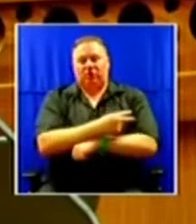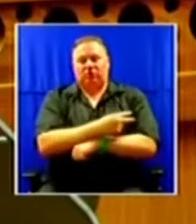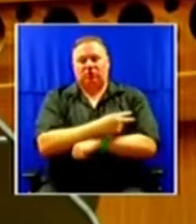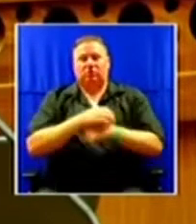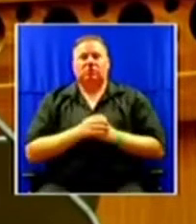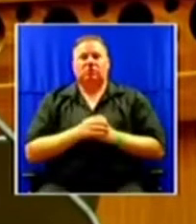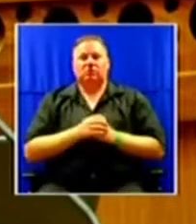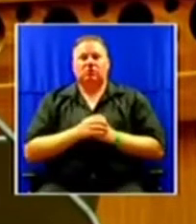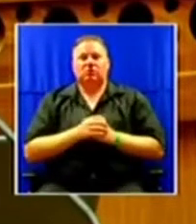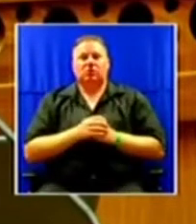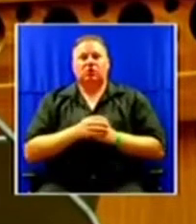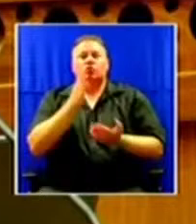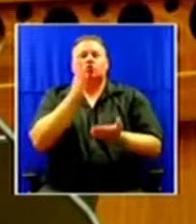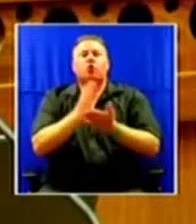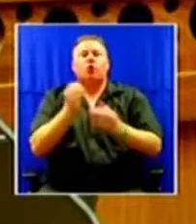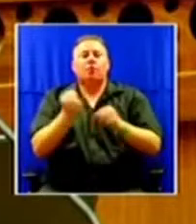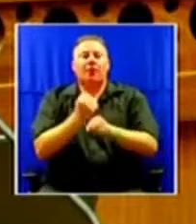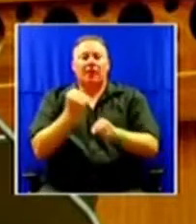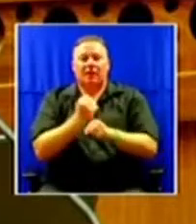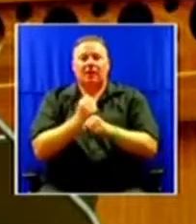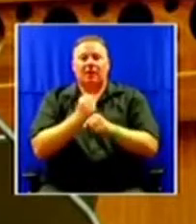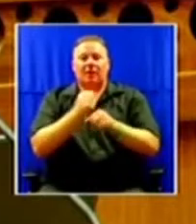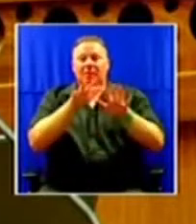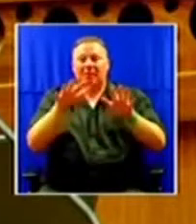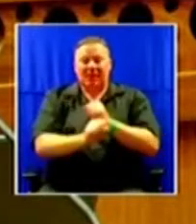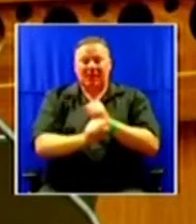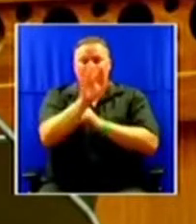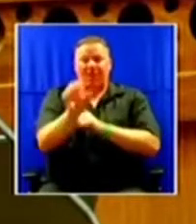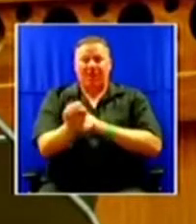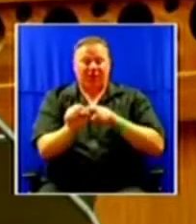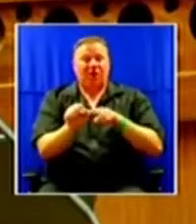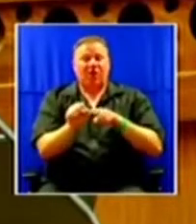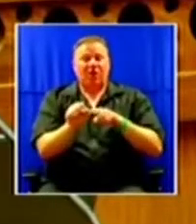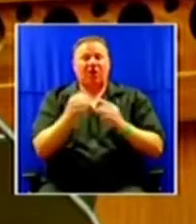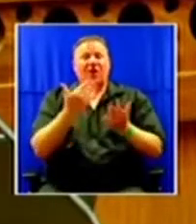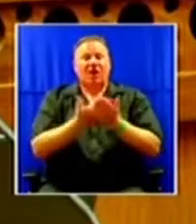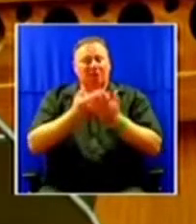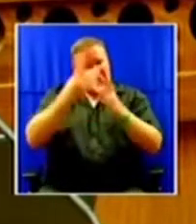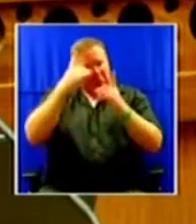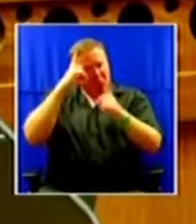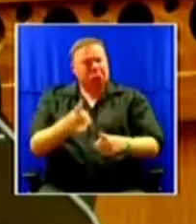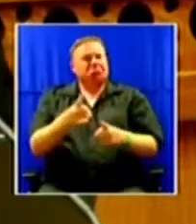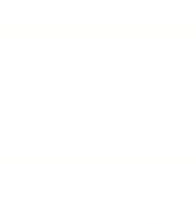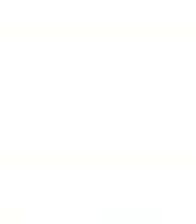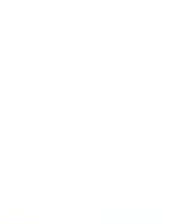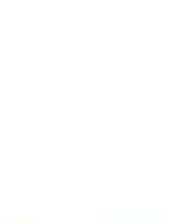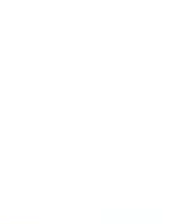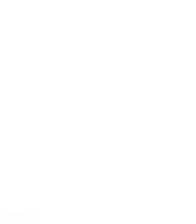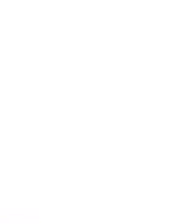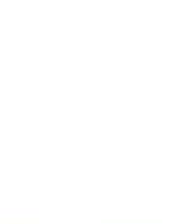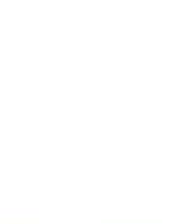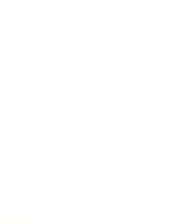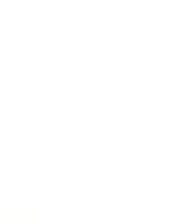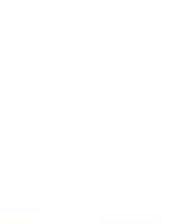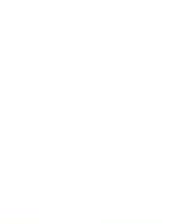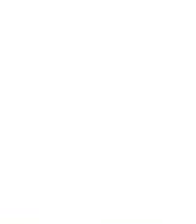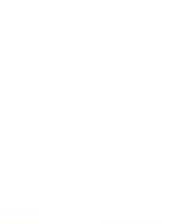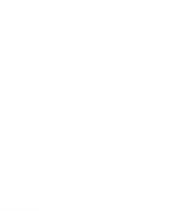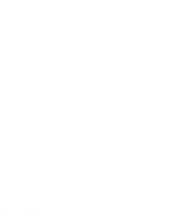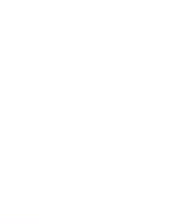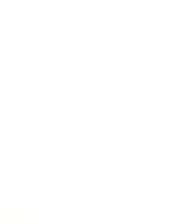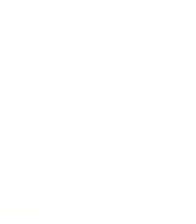of this country can determine who represents them at the crucial level.